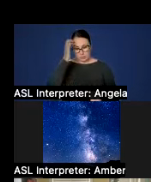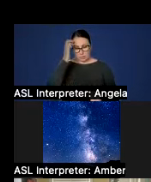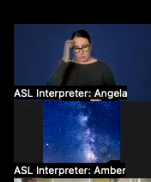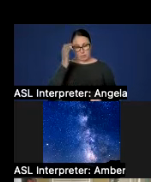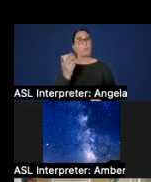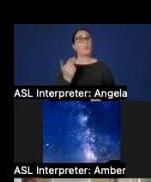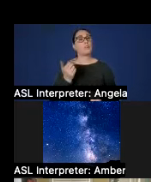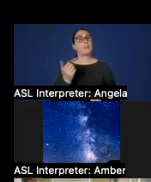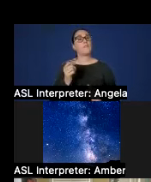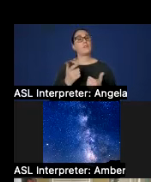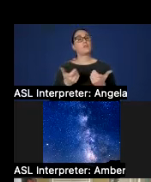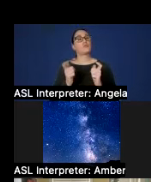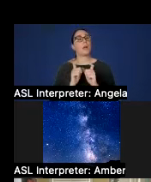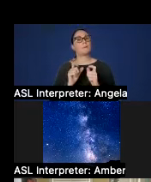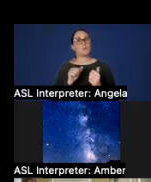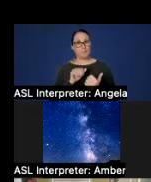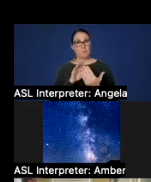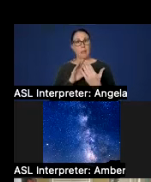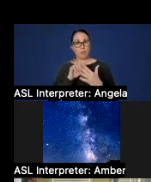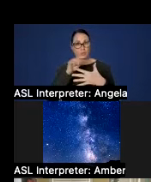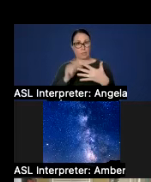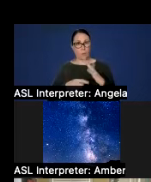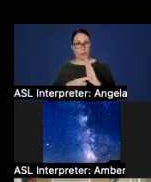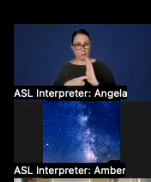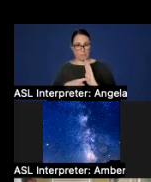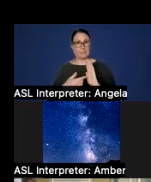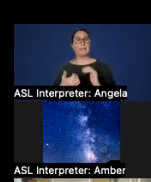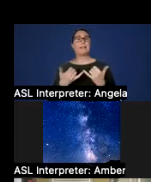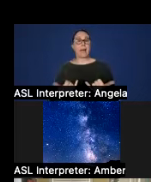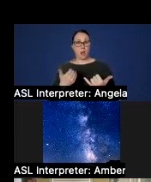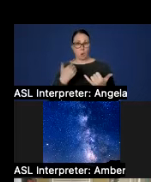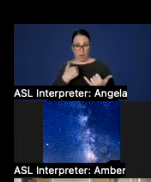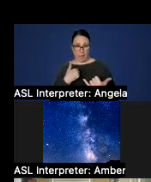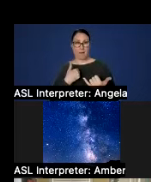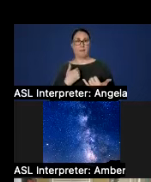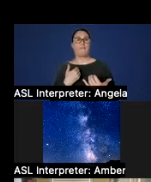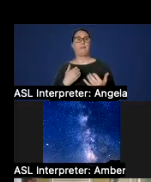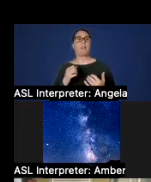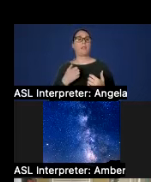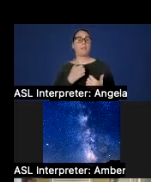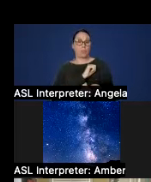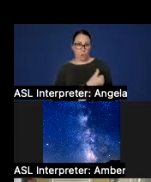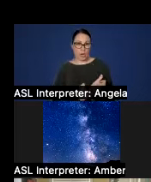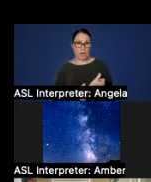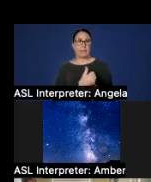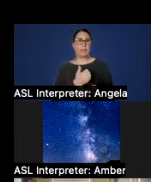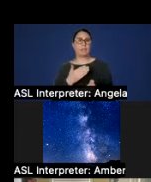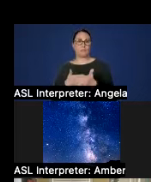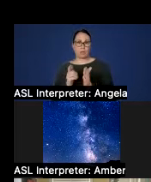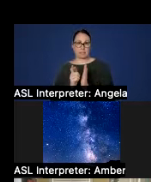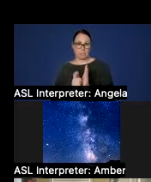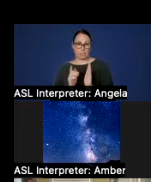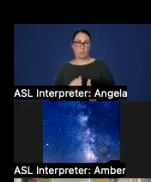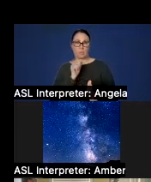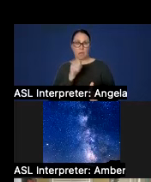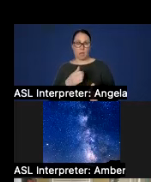now have jurisdiction over non-native offenders in cases of domestic violence. There are, of course, some pretty